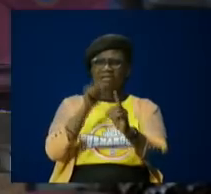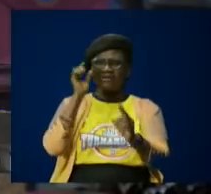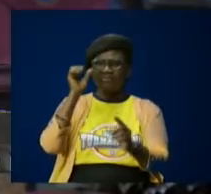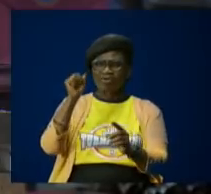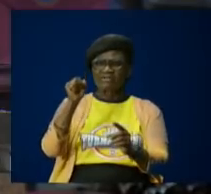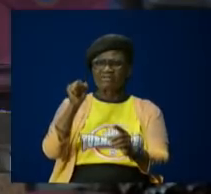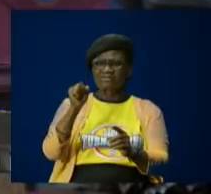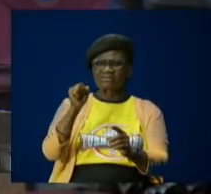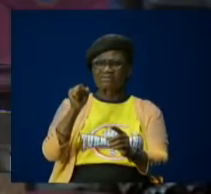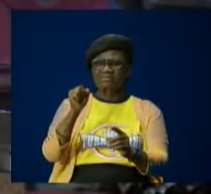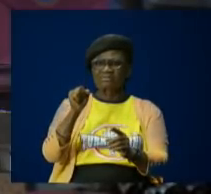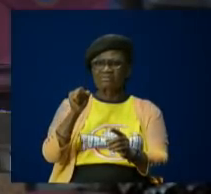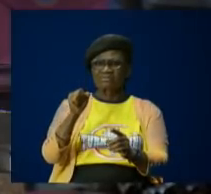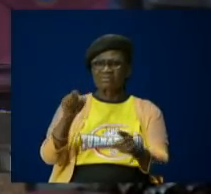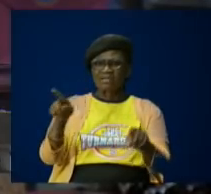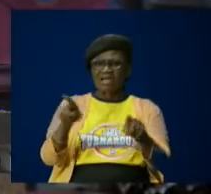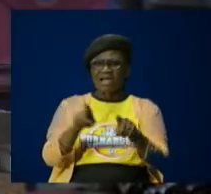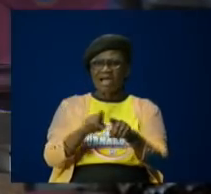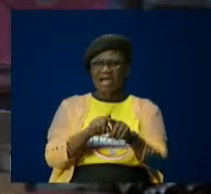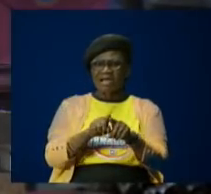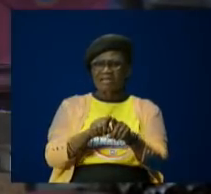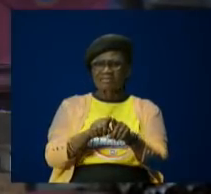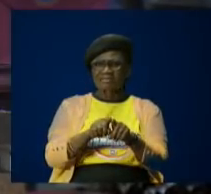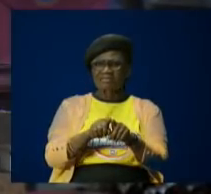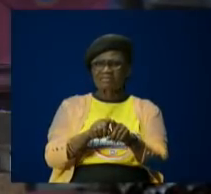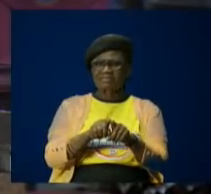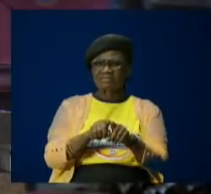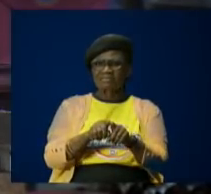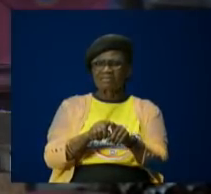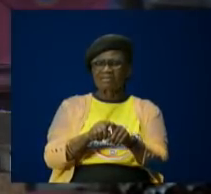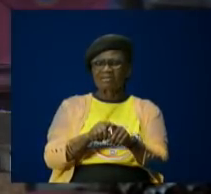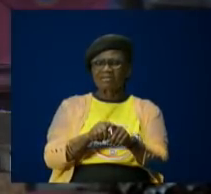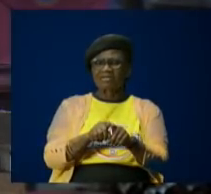As usual, the altar is open,